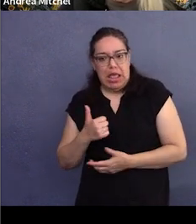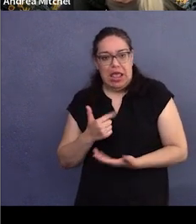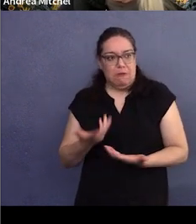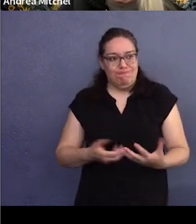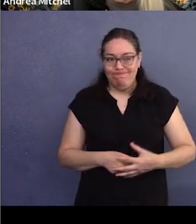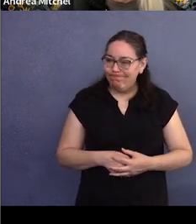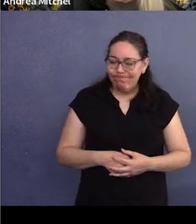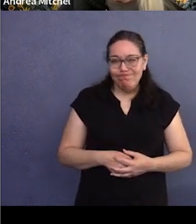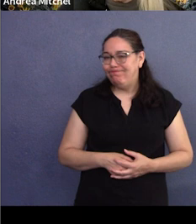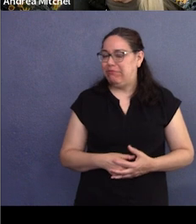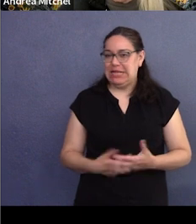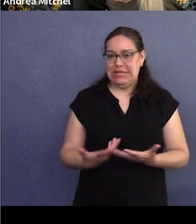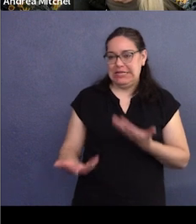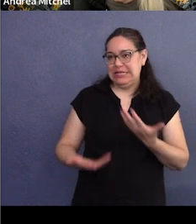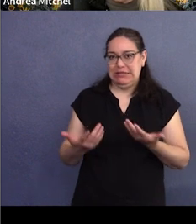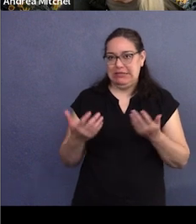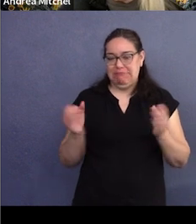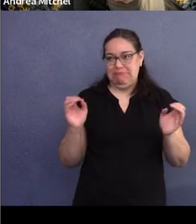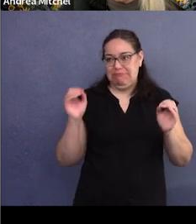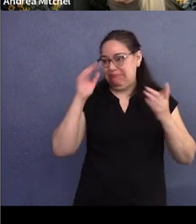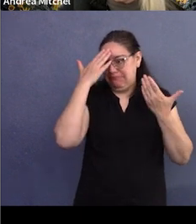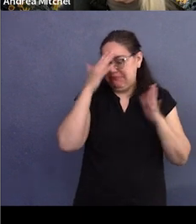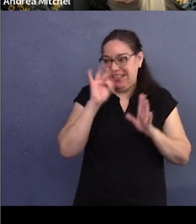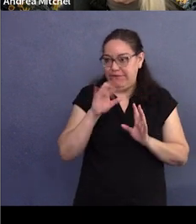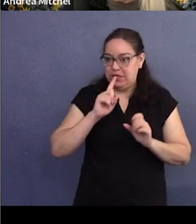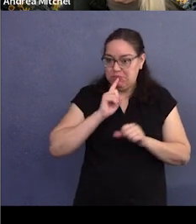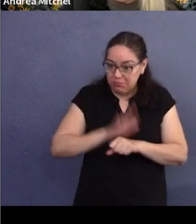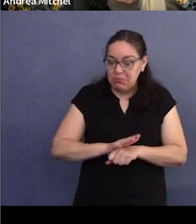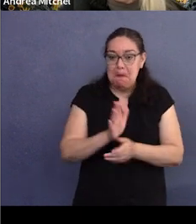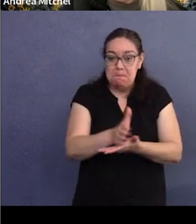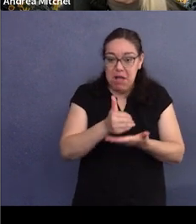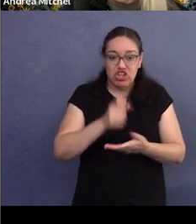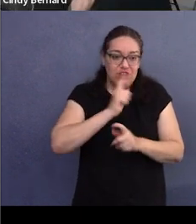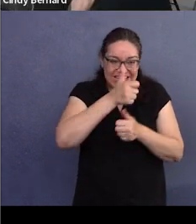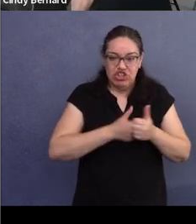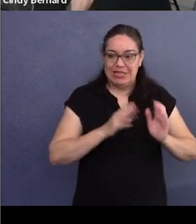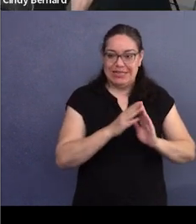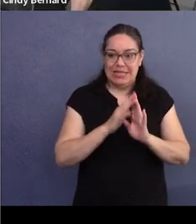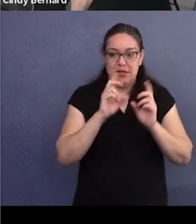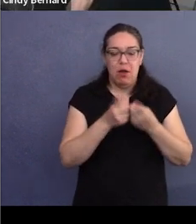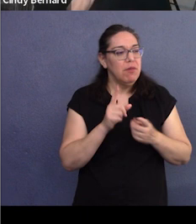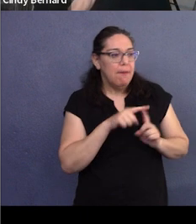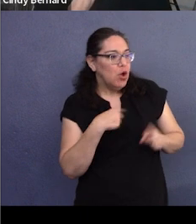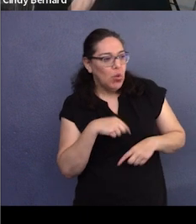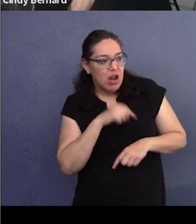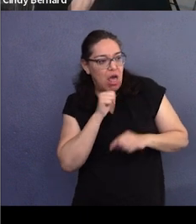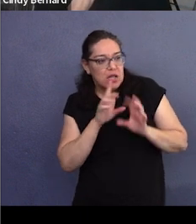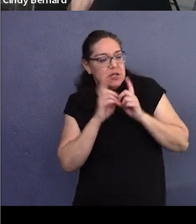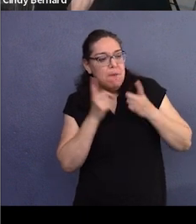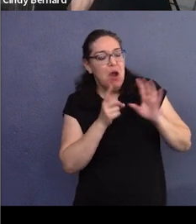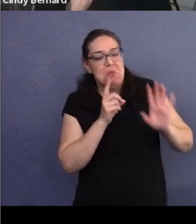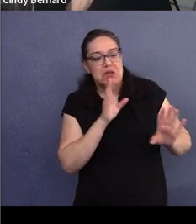guarantee that there is budget for each city department. Yeah, but we're not a department. Don't worry about it.